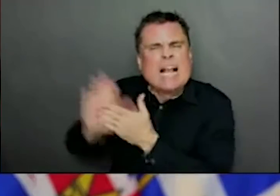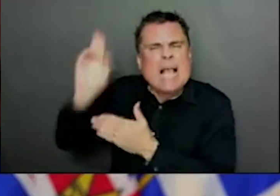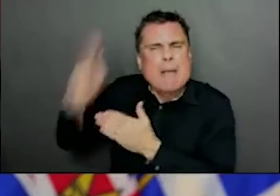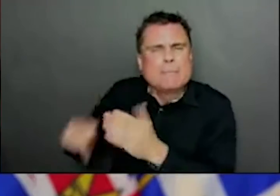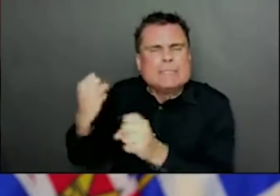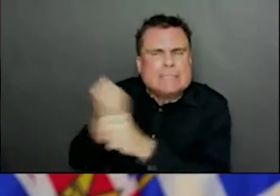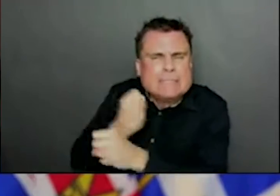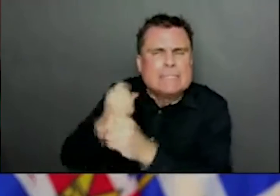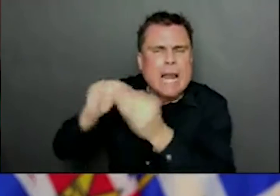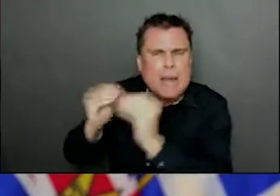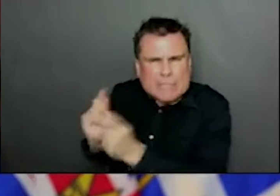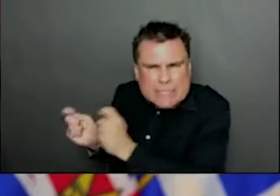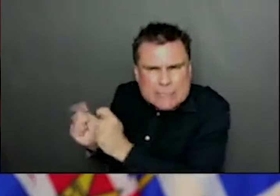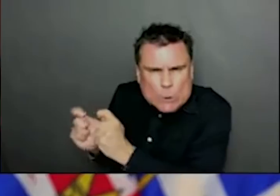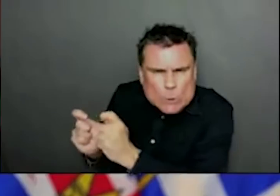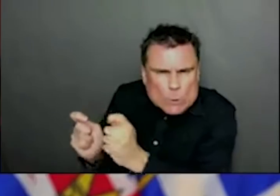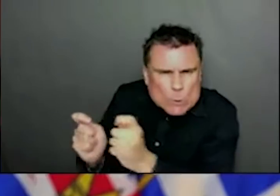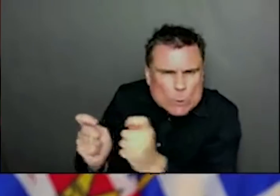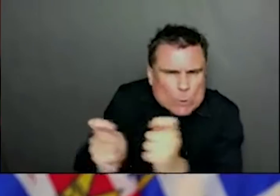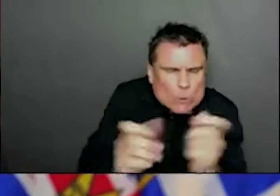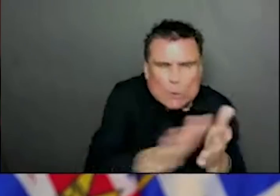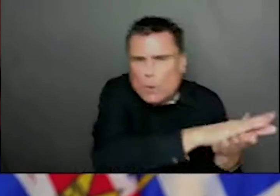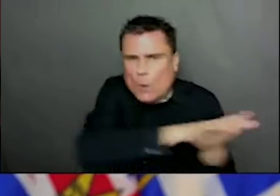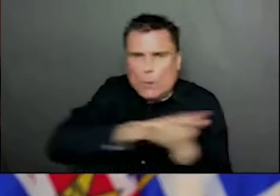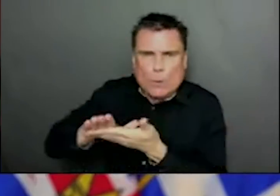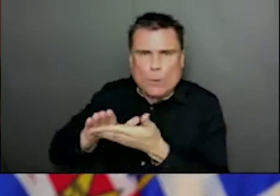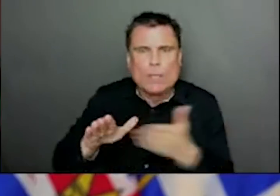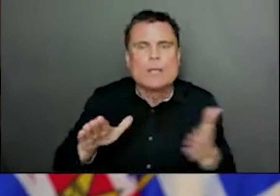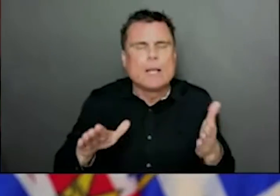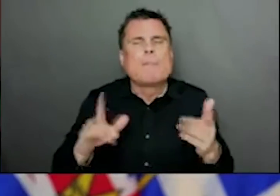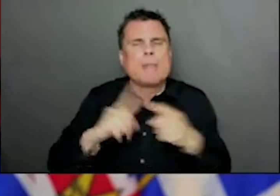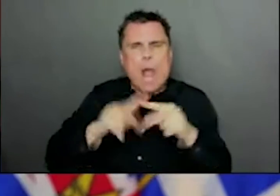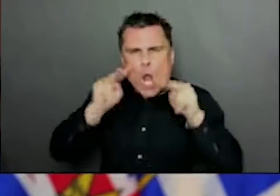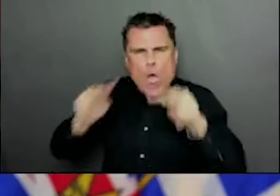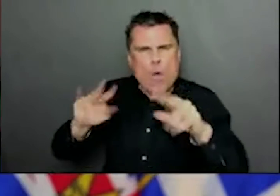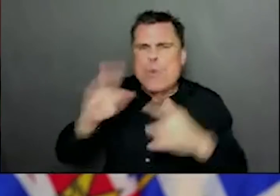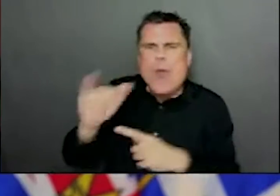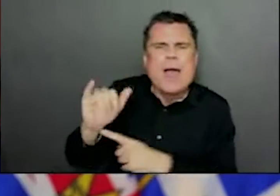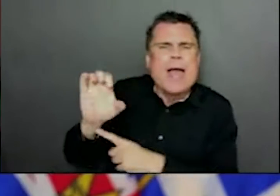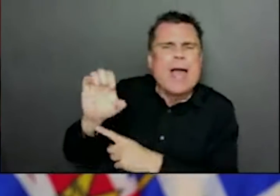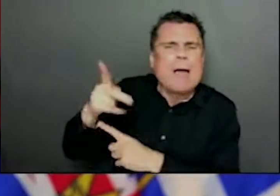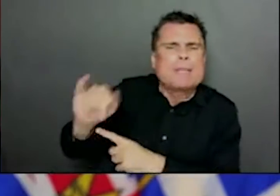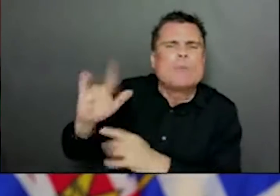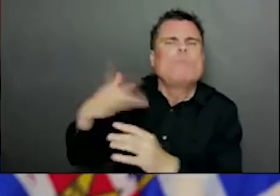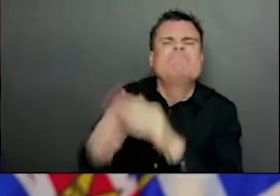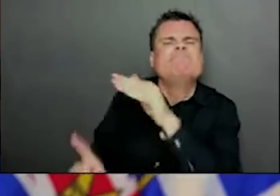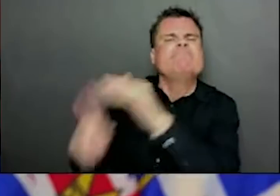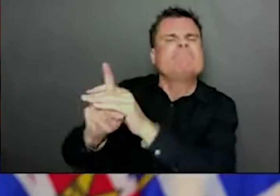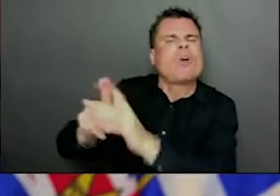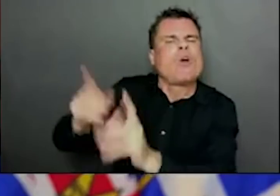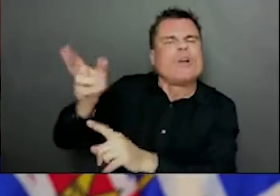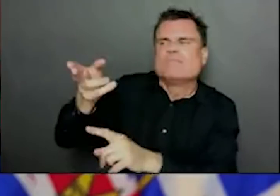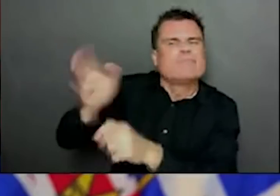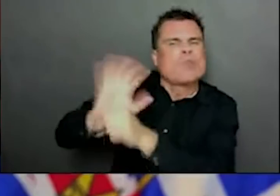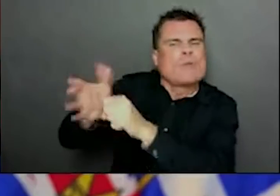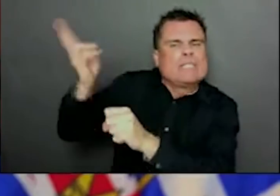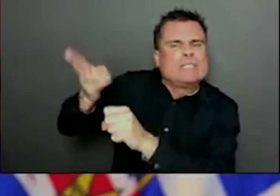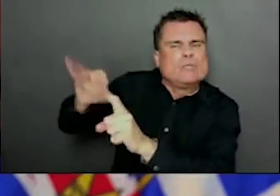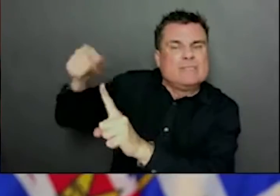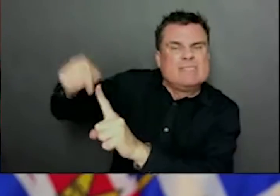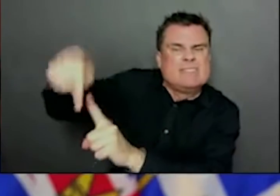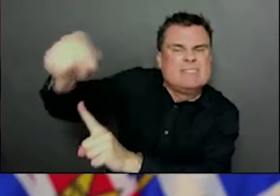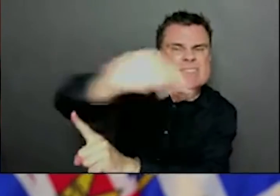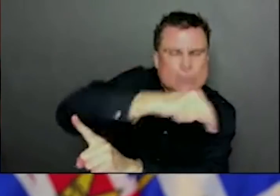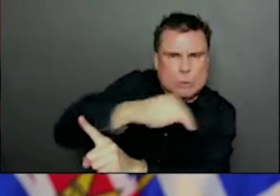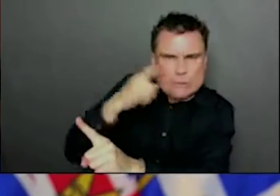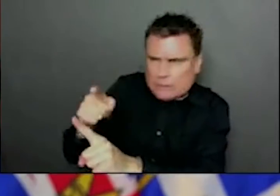7-day rolling average on an ongoing basis, it will look slightly different, where some of the numbers moving backwards or forwards by a